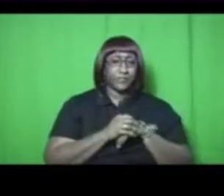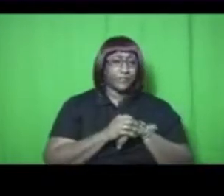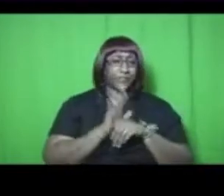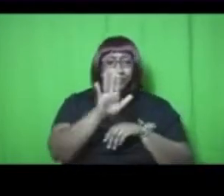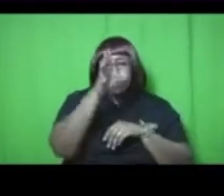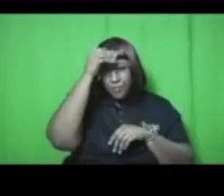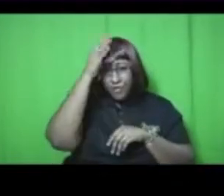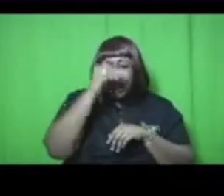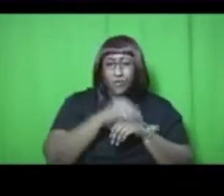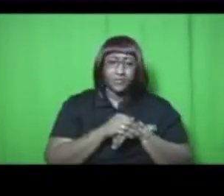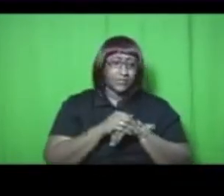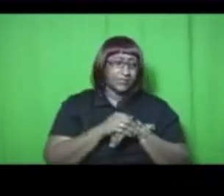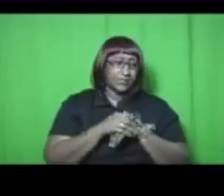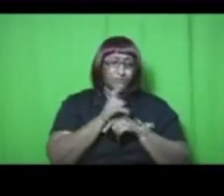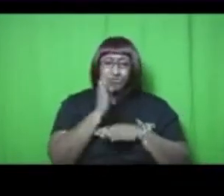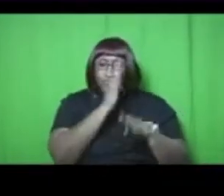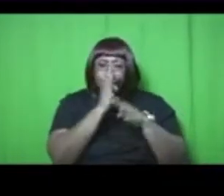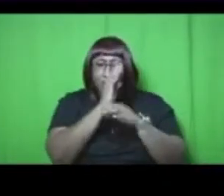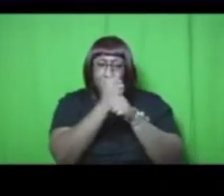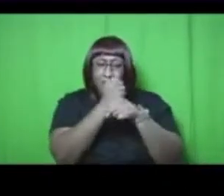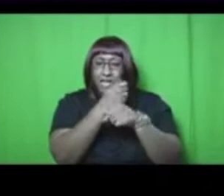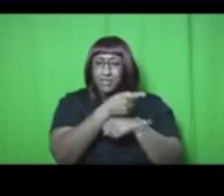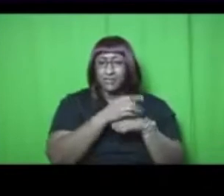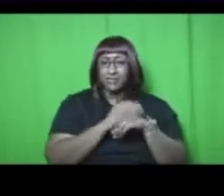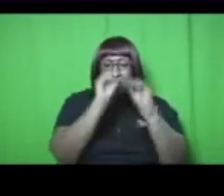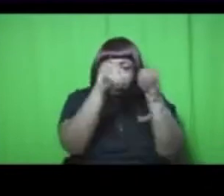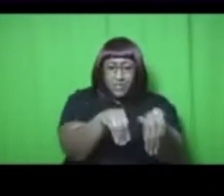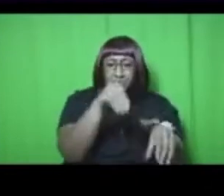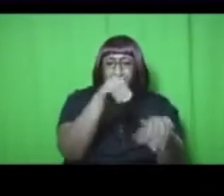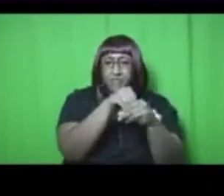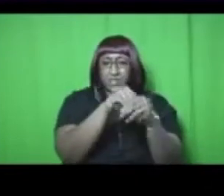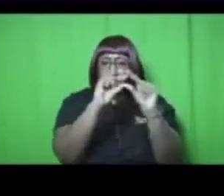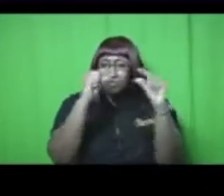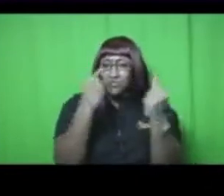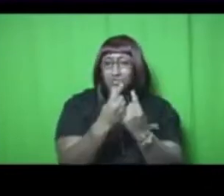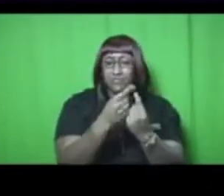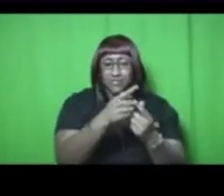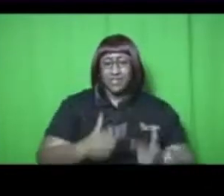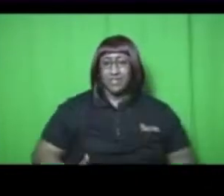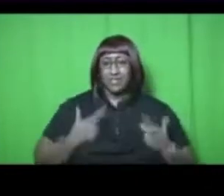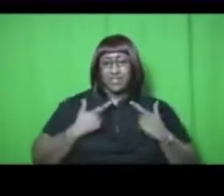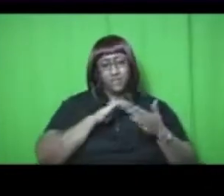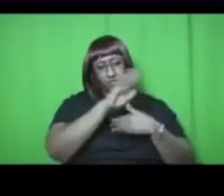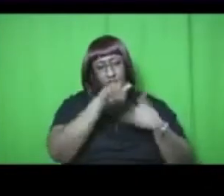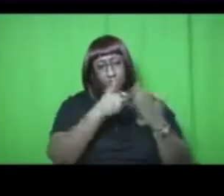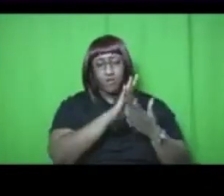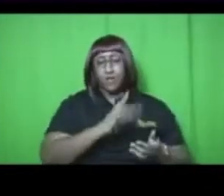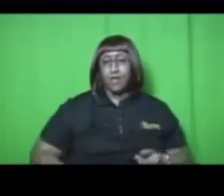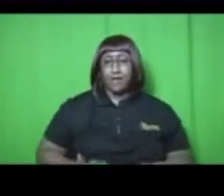your boys and define them as troublemakers and then put them in a category and make them live with that label all their